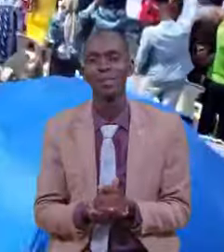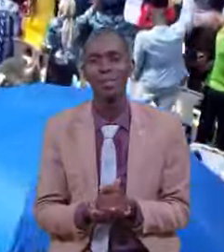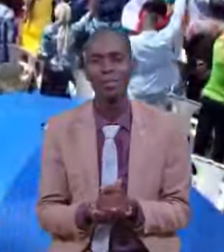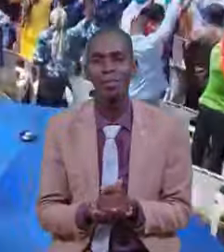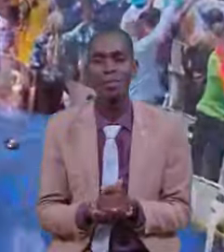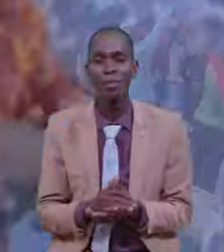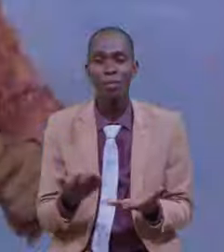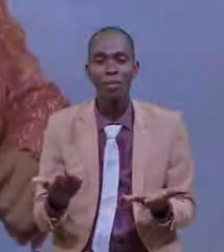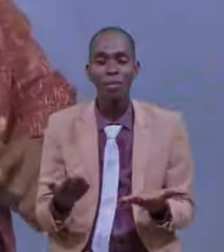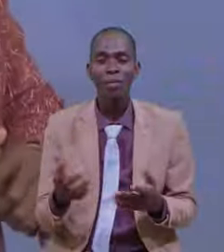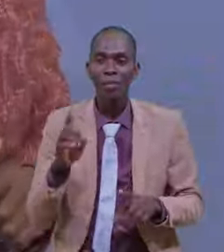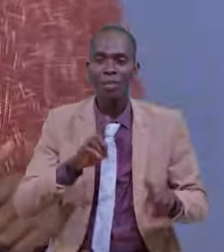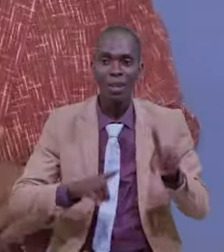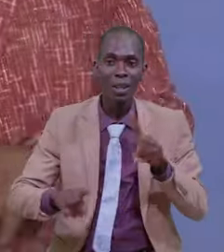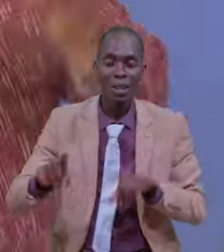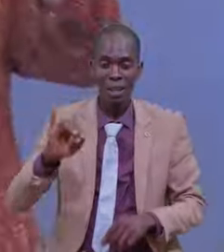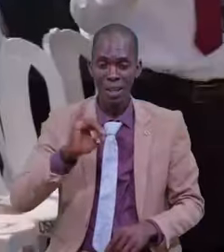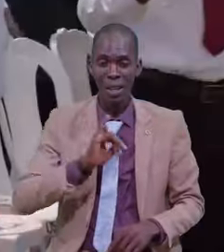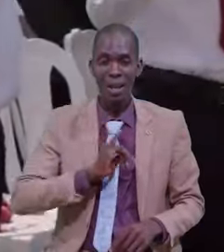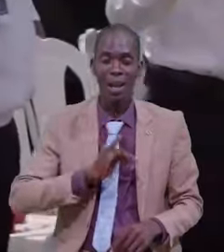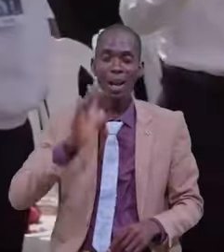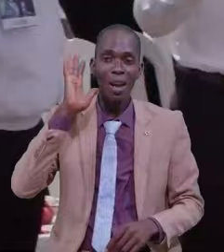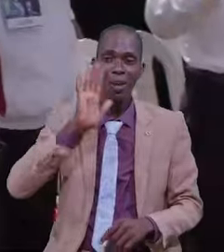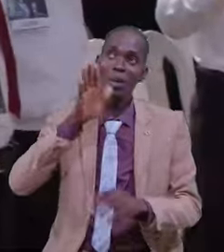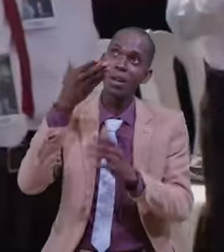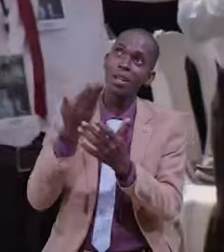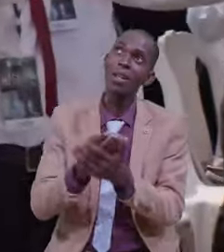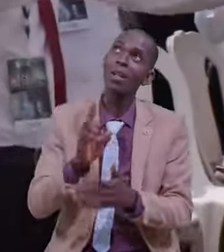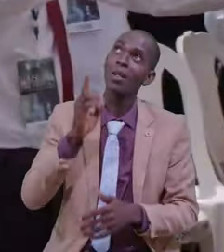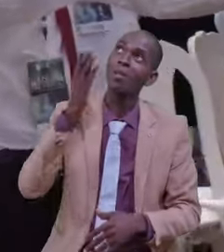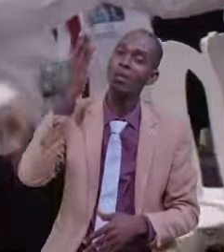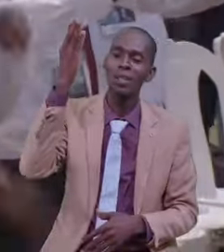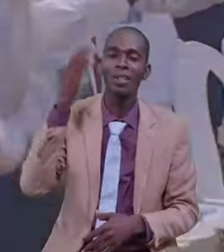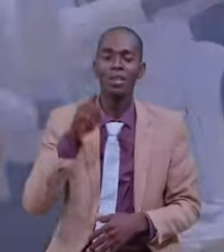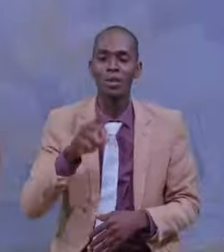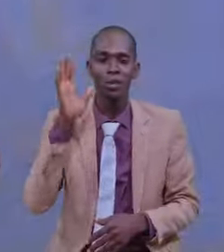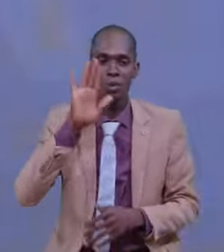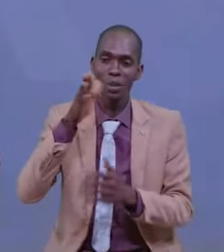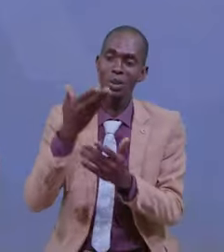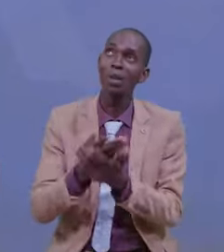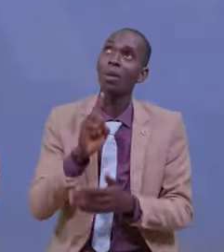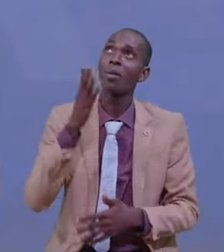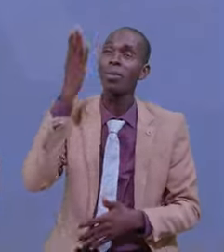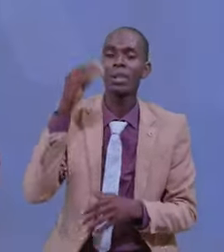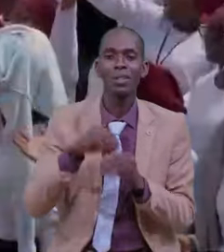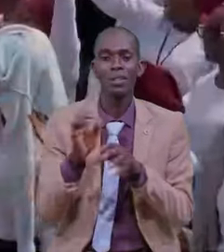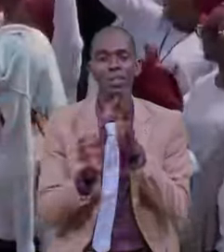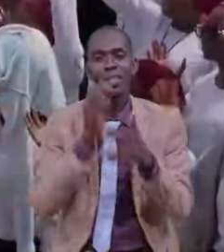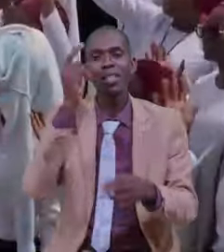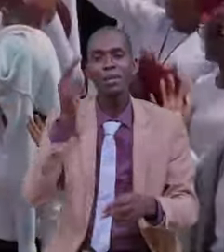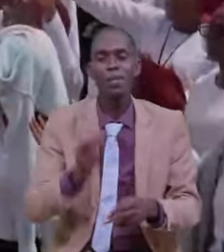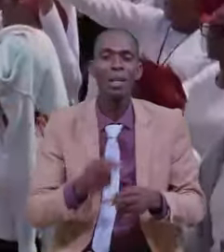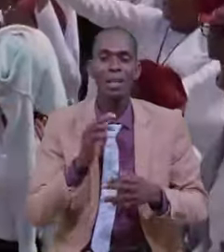Yeah. I will get there. You'll get there in Jesus'